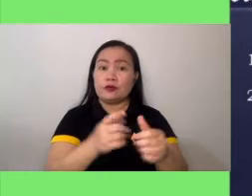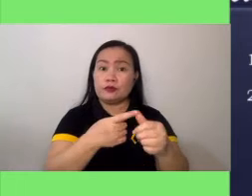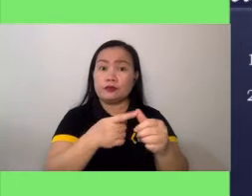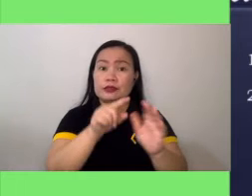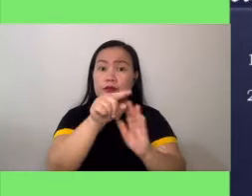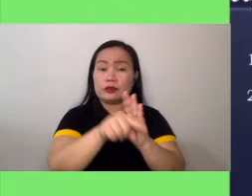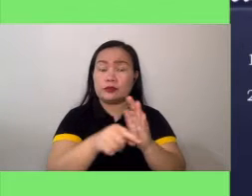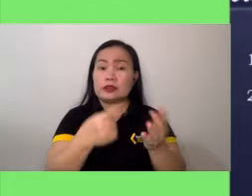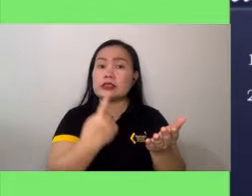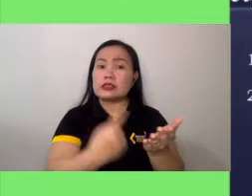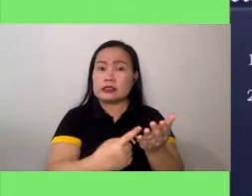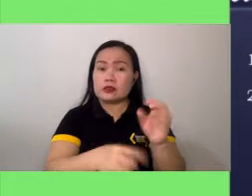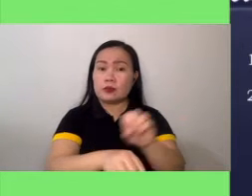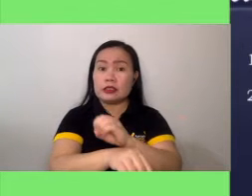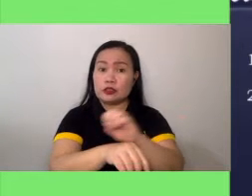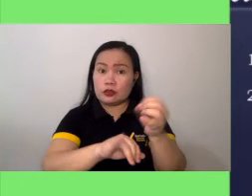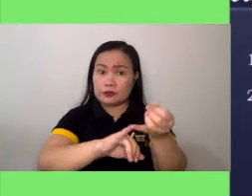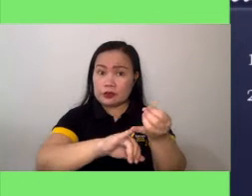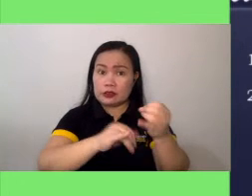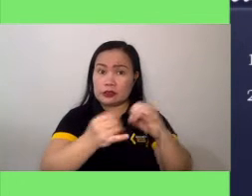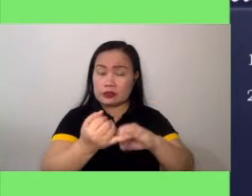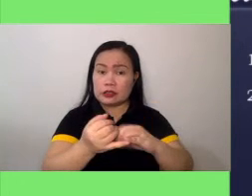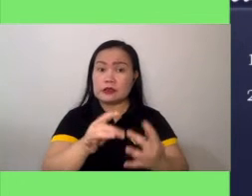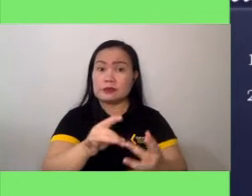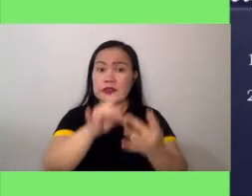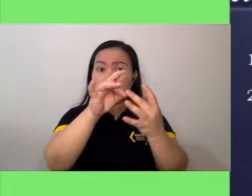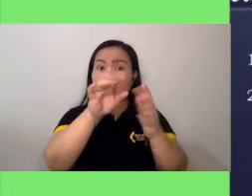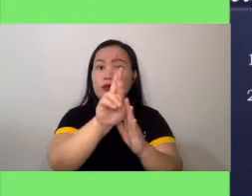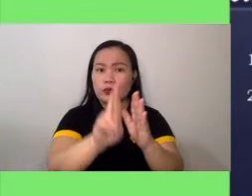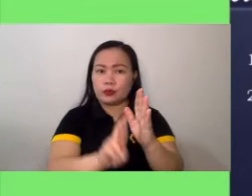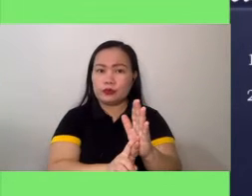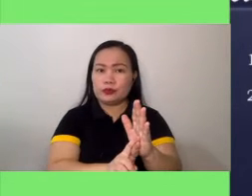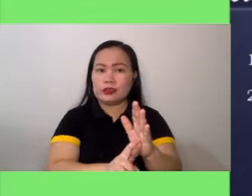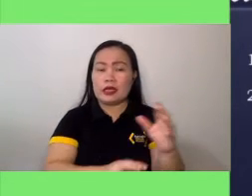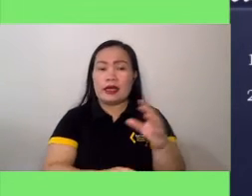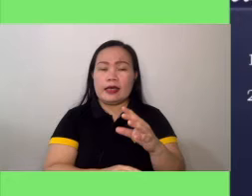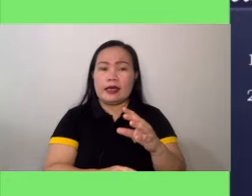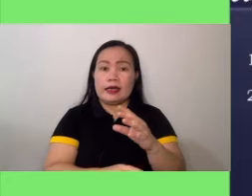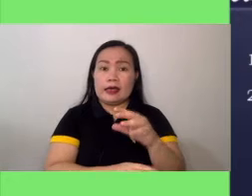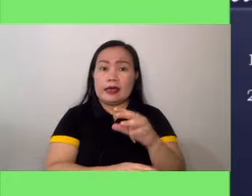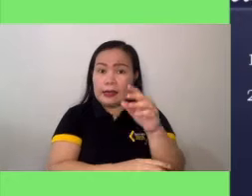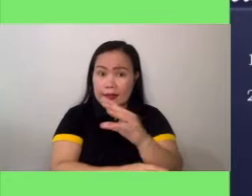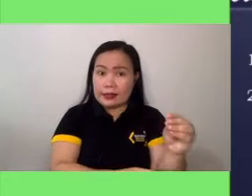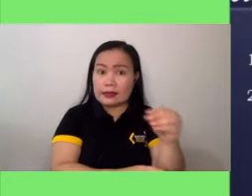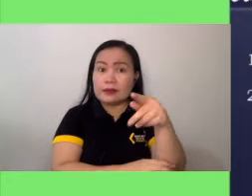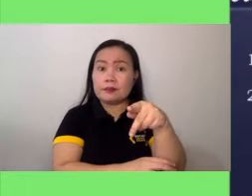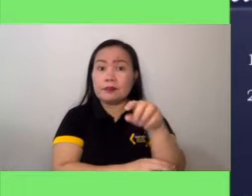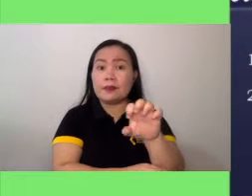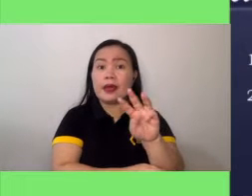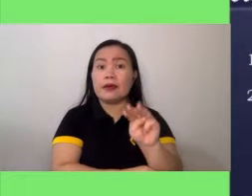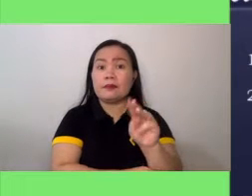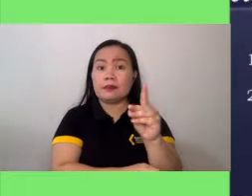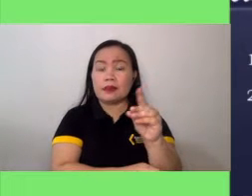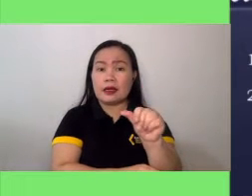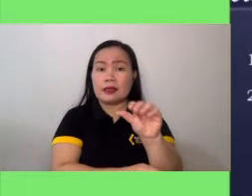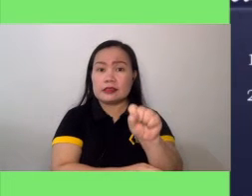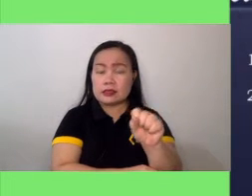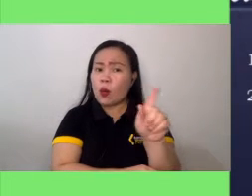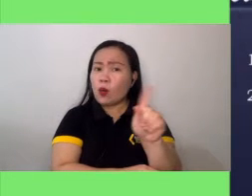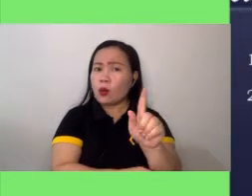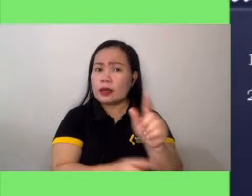have discussed about the operations on integers, especially the rules. And then yung PEMDAS, kung ano yung